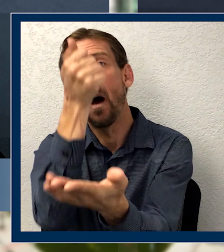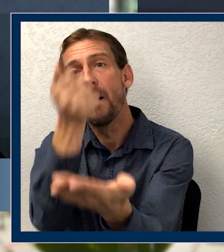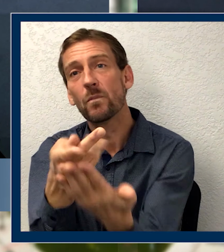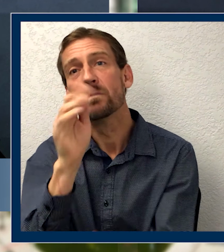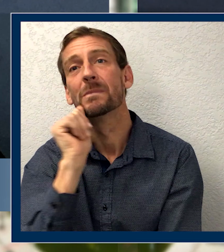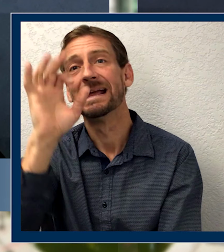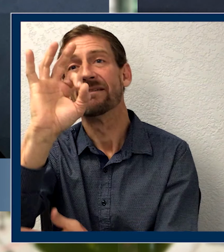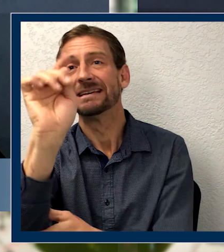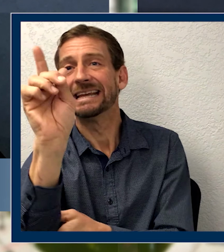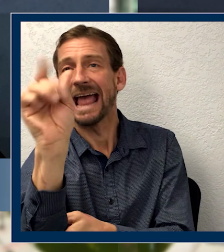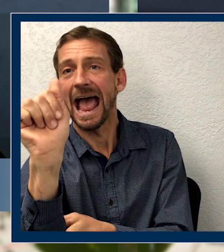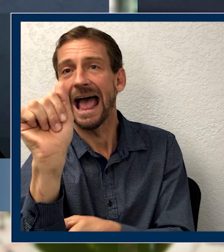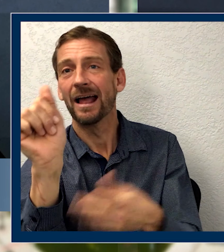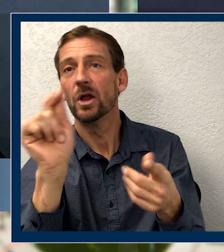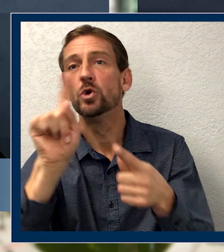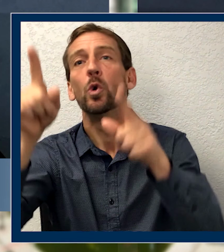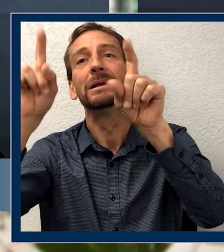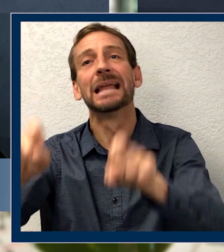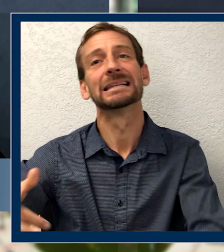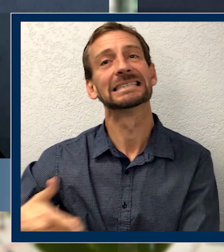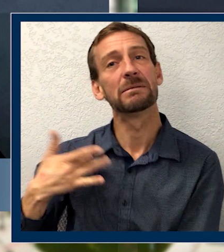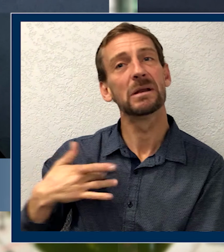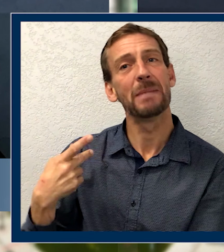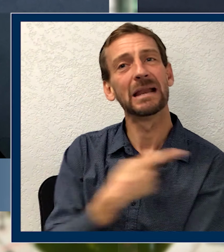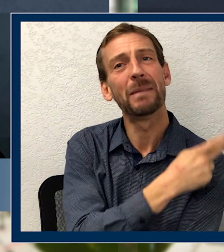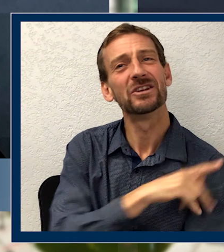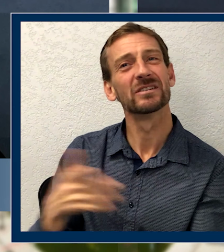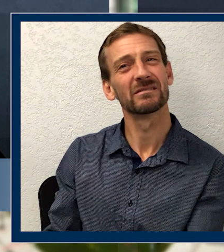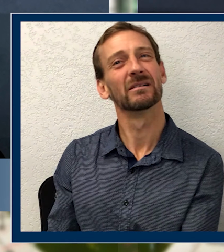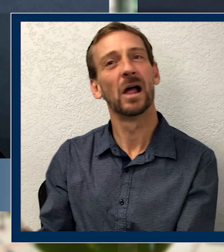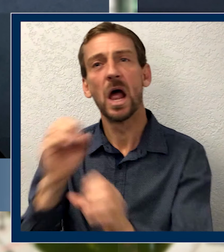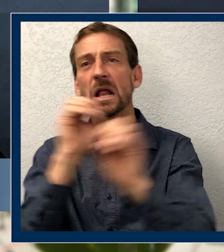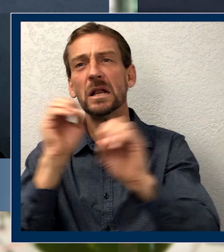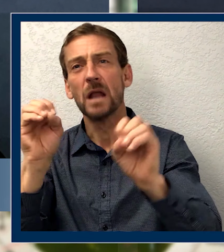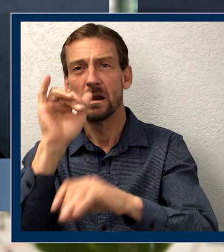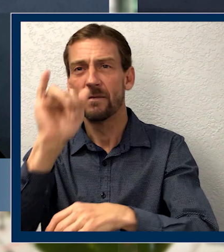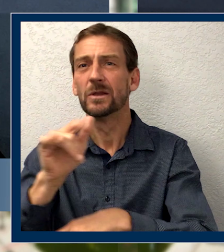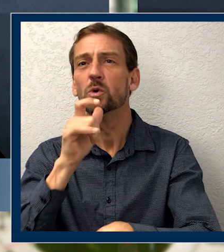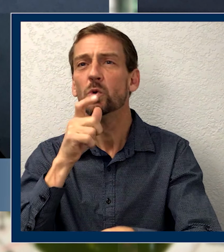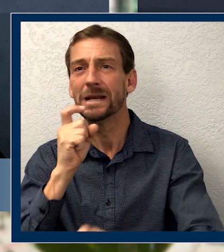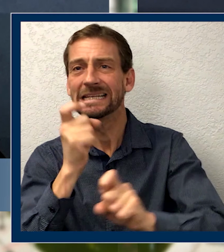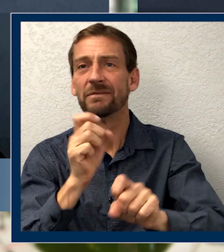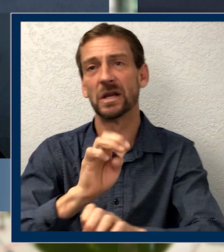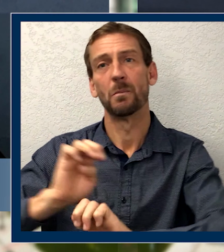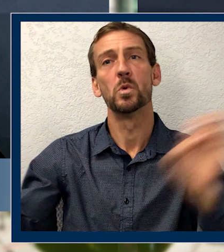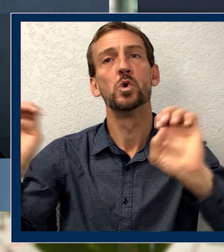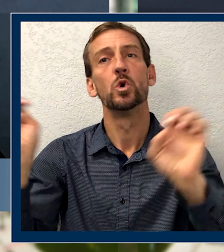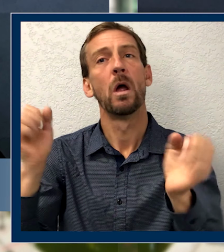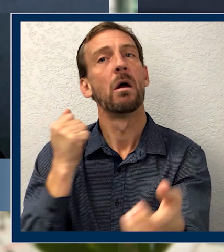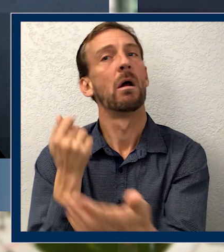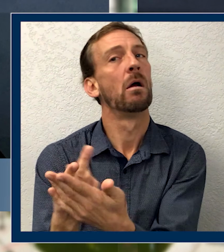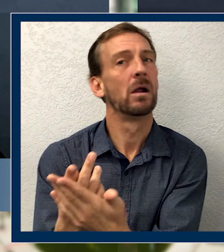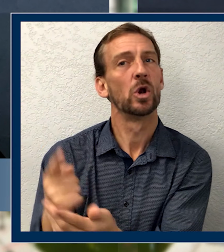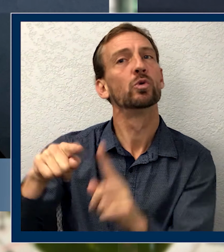only test symptomatic patients. So none of the platforms have been given emergency use